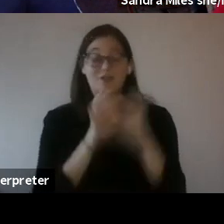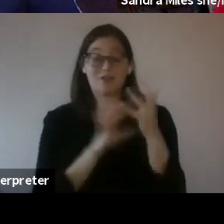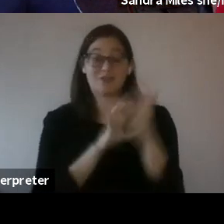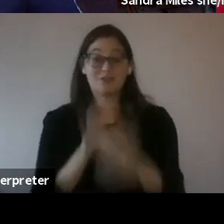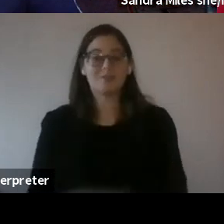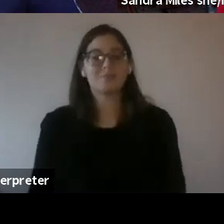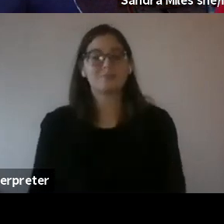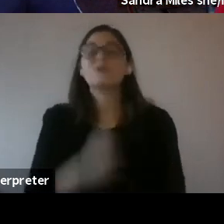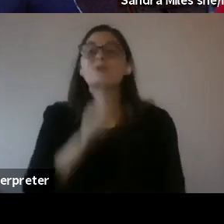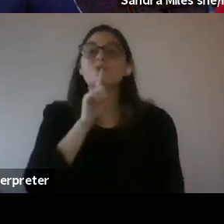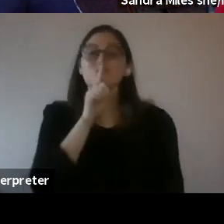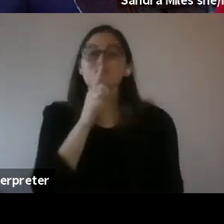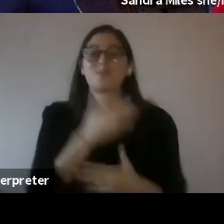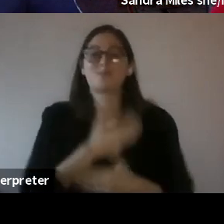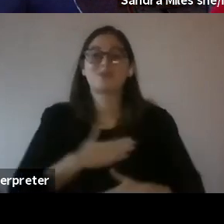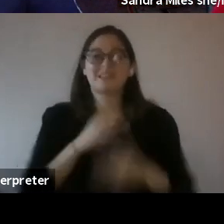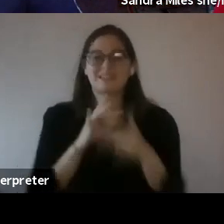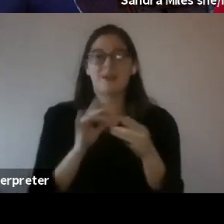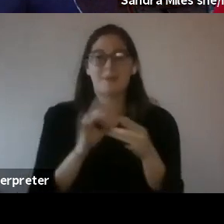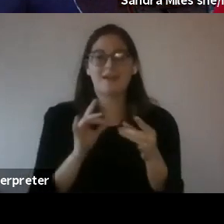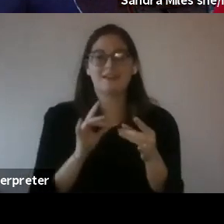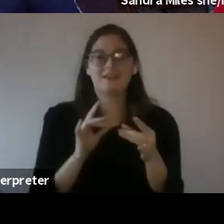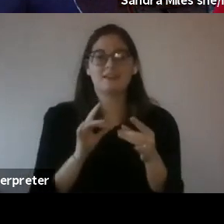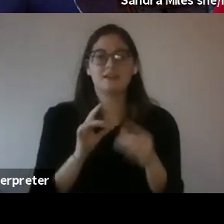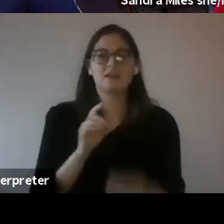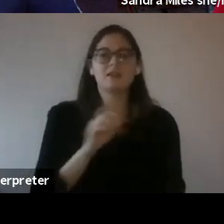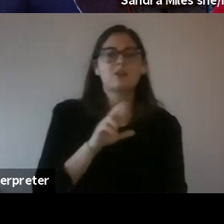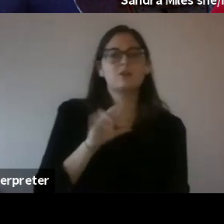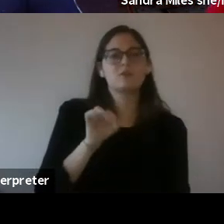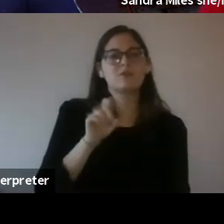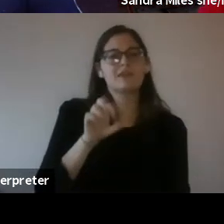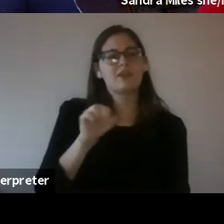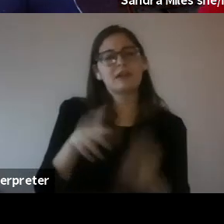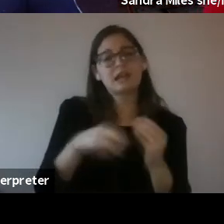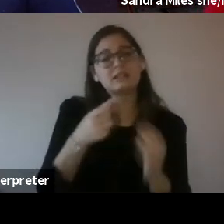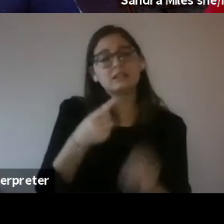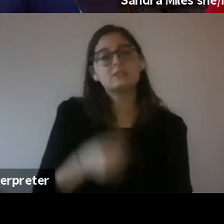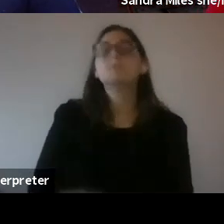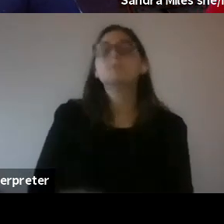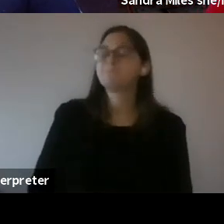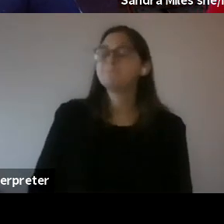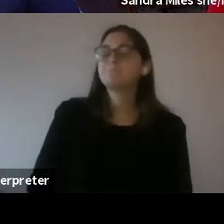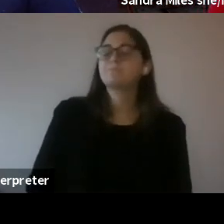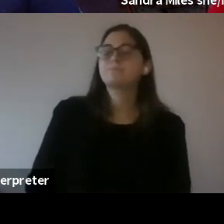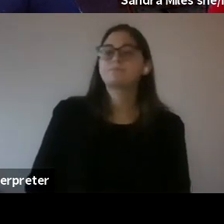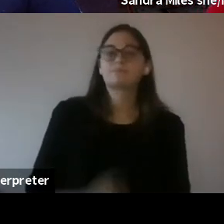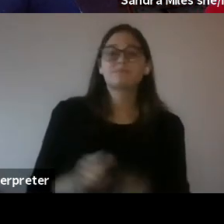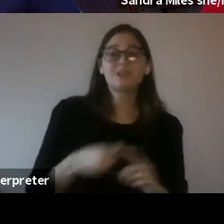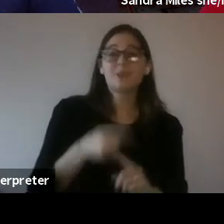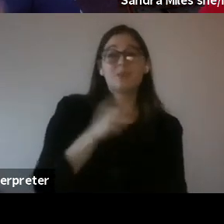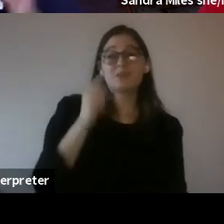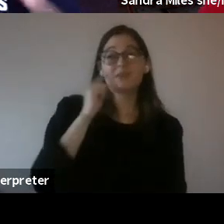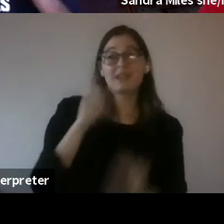truly appreciate the comment. Dr. Rivera, did you want to add anything? Yeah, so, you know, when you just think about